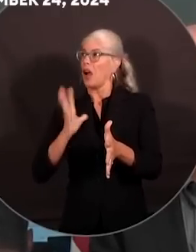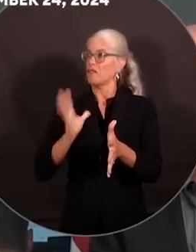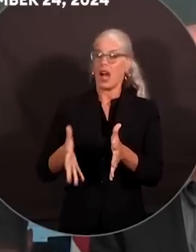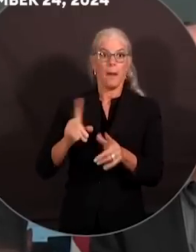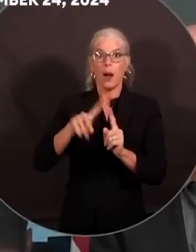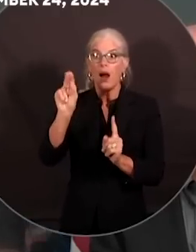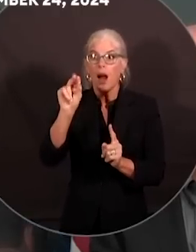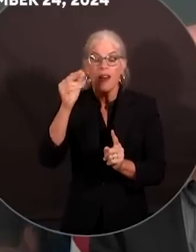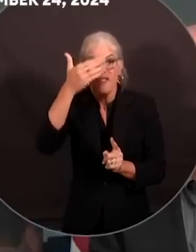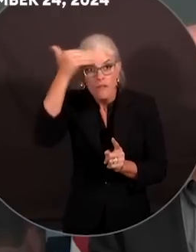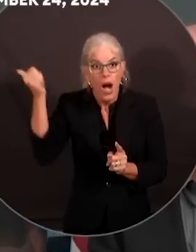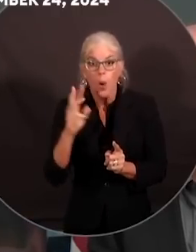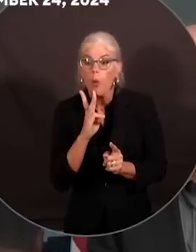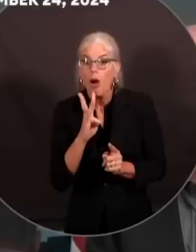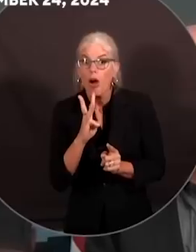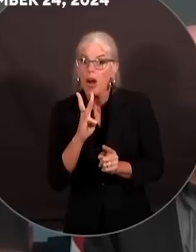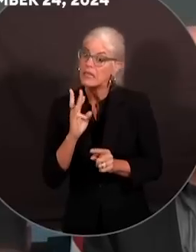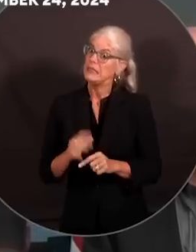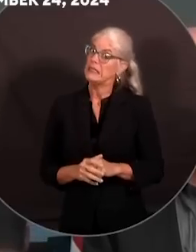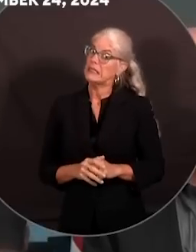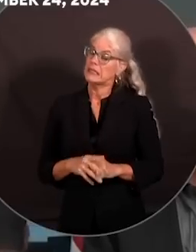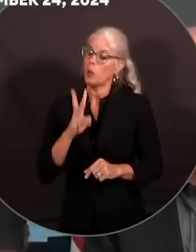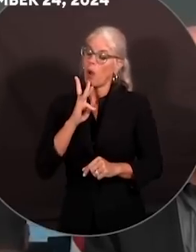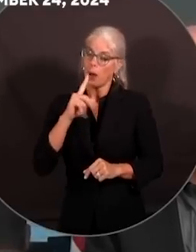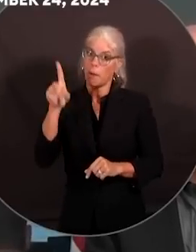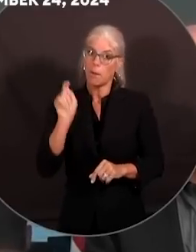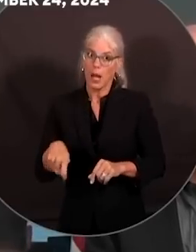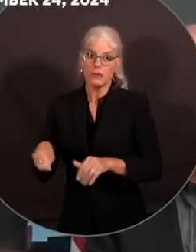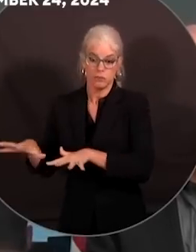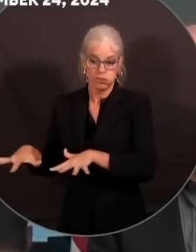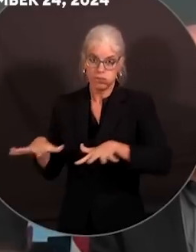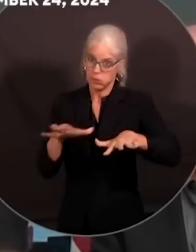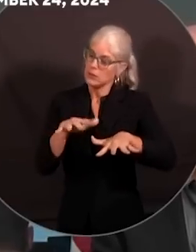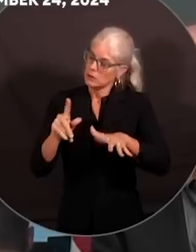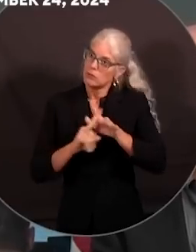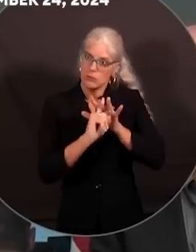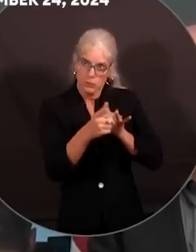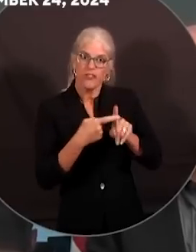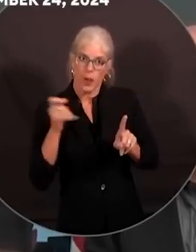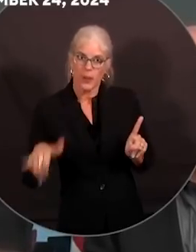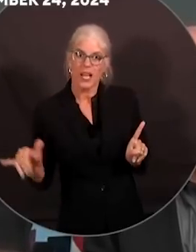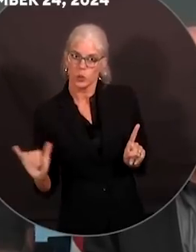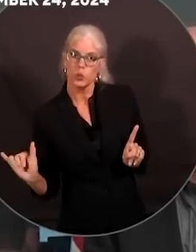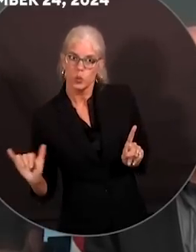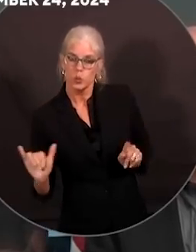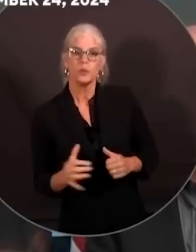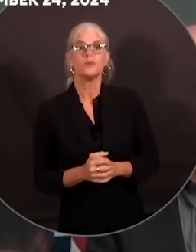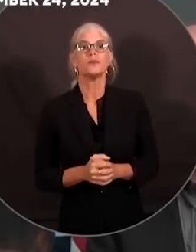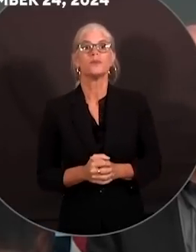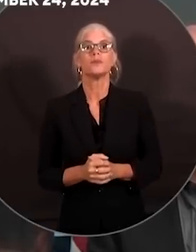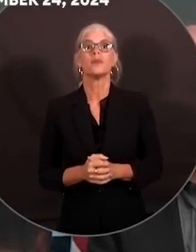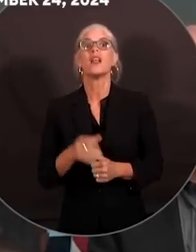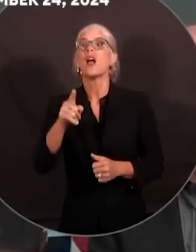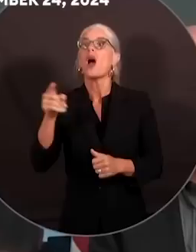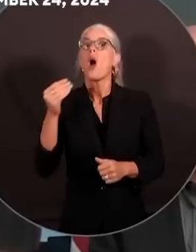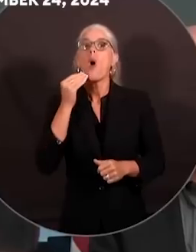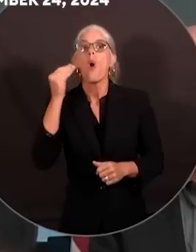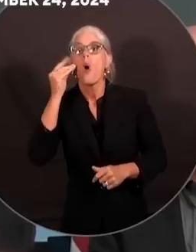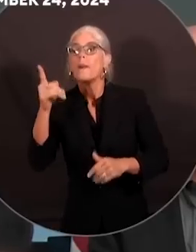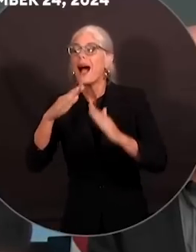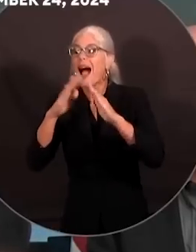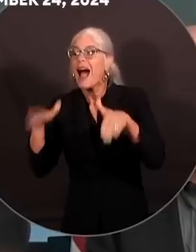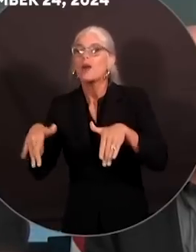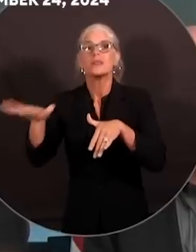local, the county level, will issue some evacuation orders for some of the low-lying coastal areas. That is